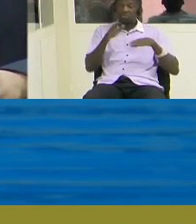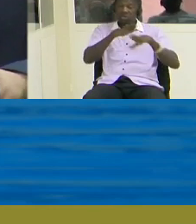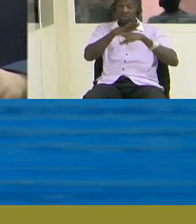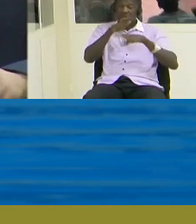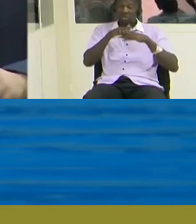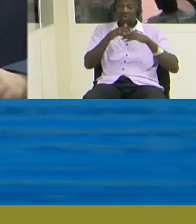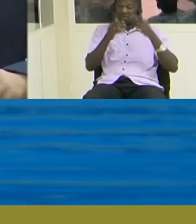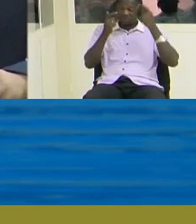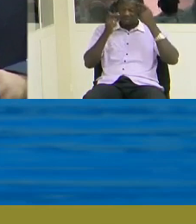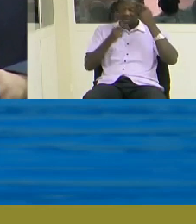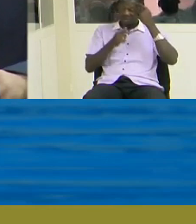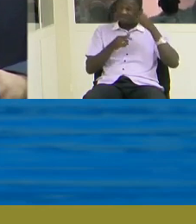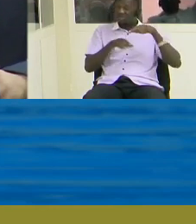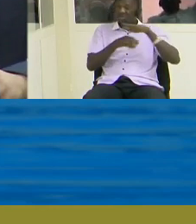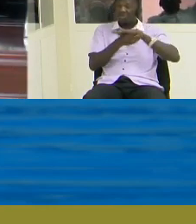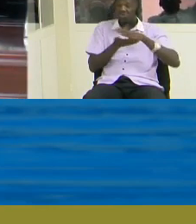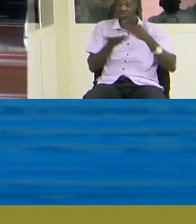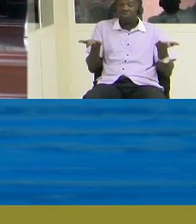yes